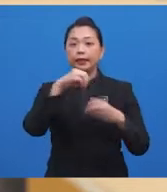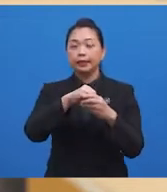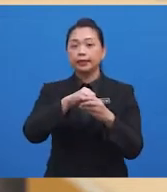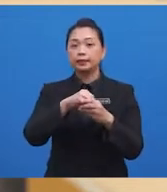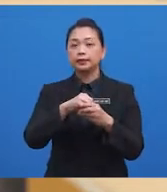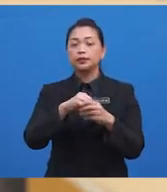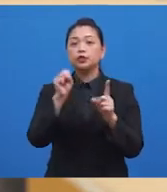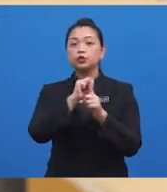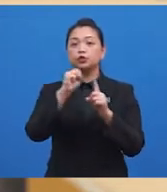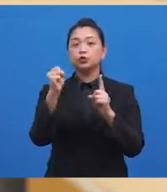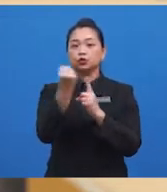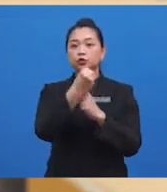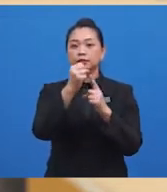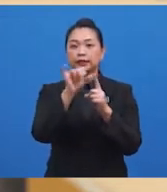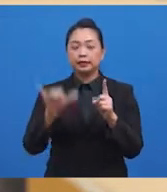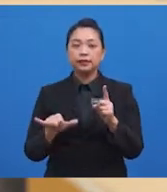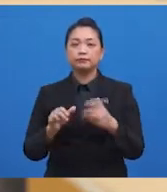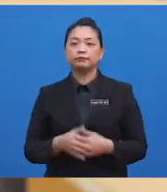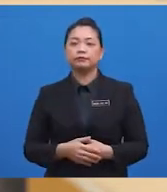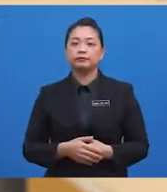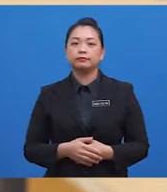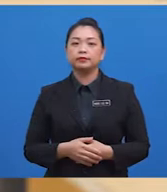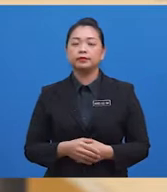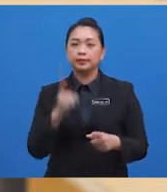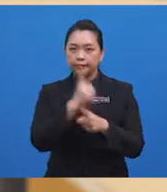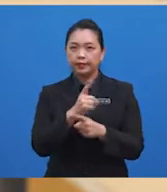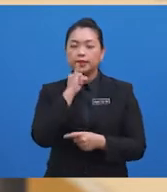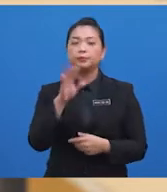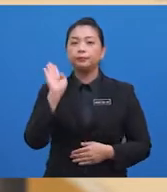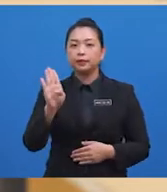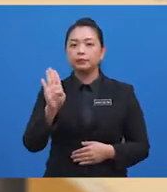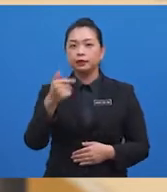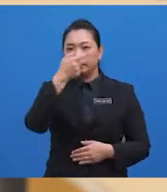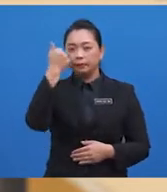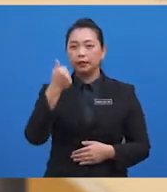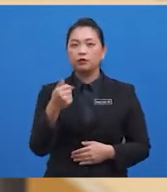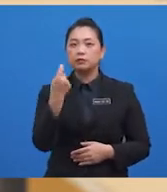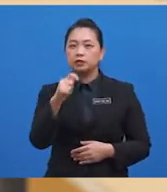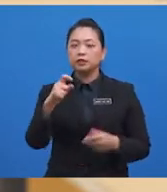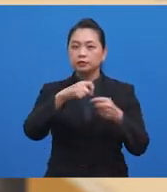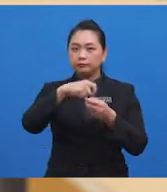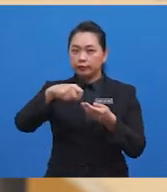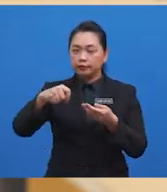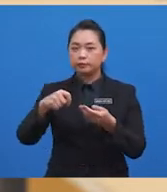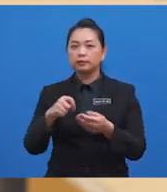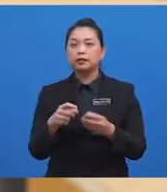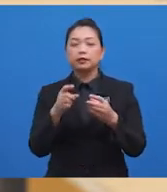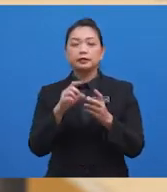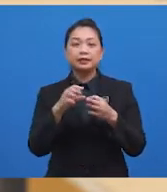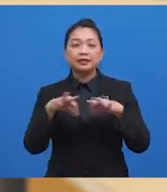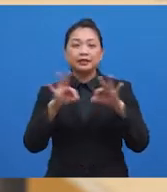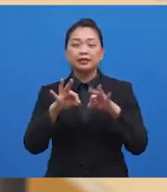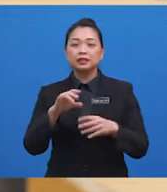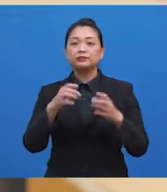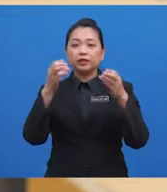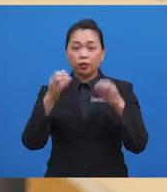the authorities and politicians? Now, the correct answer is B, because the narrator, being a doctor, is